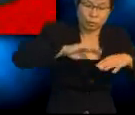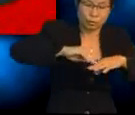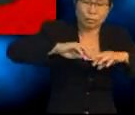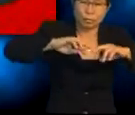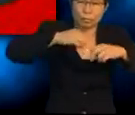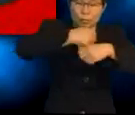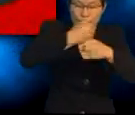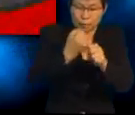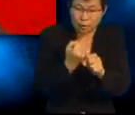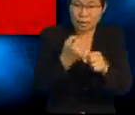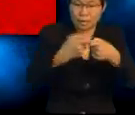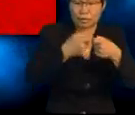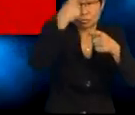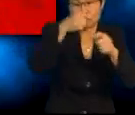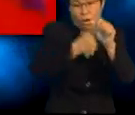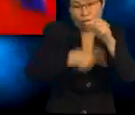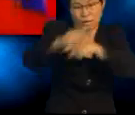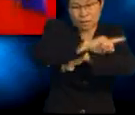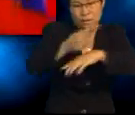for everyday use.